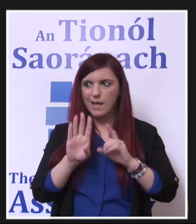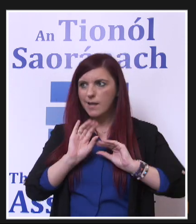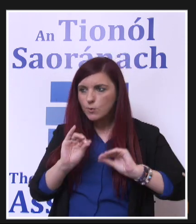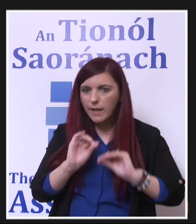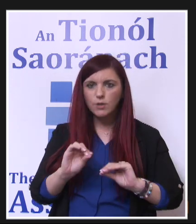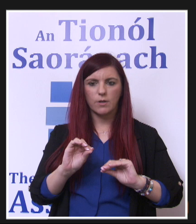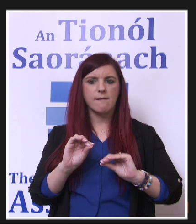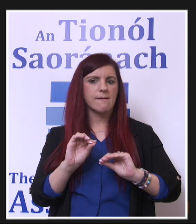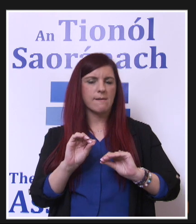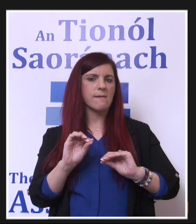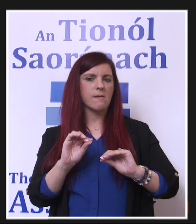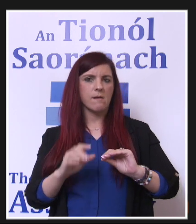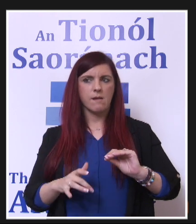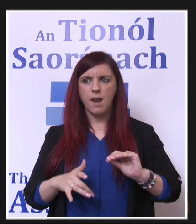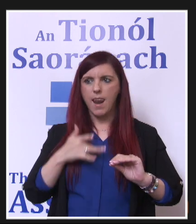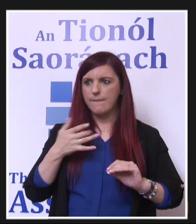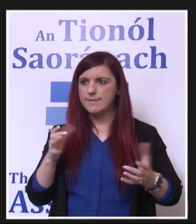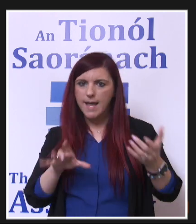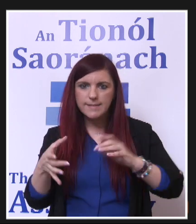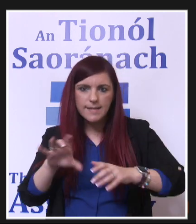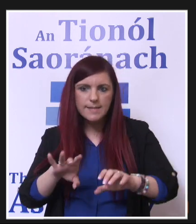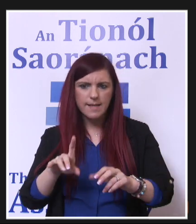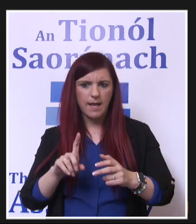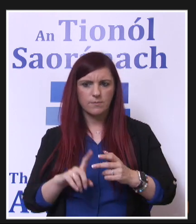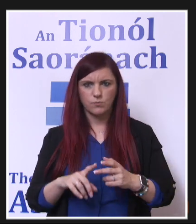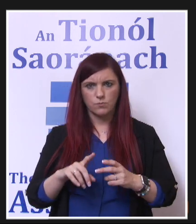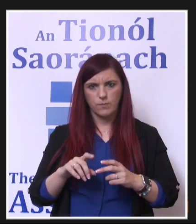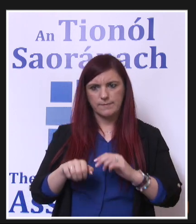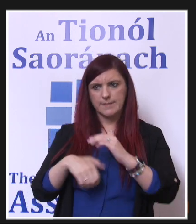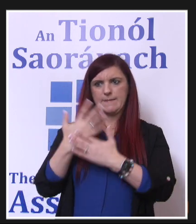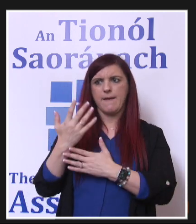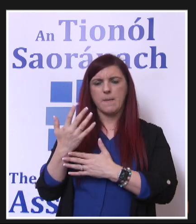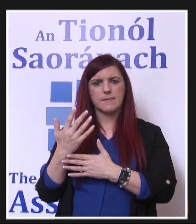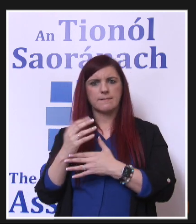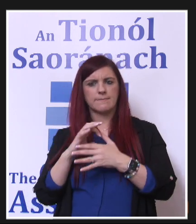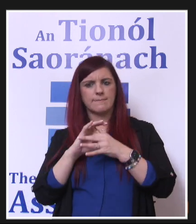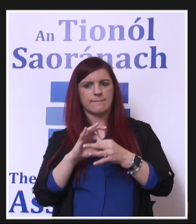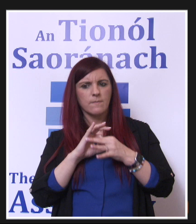and life sciences. And the redevelopment of Boston